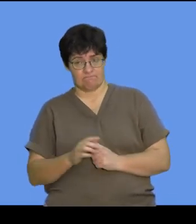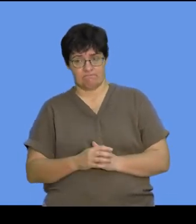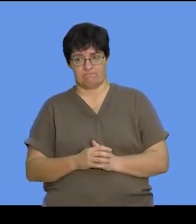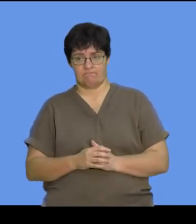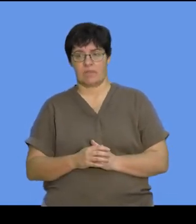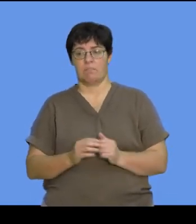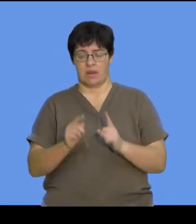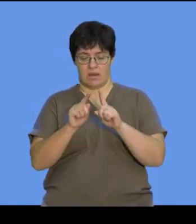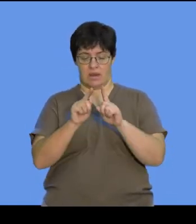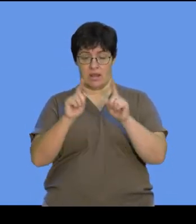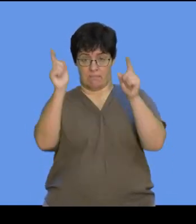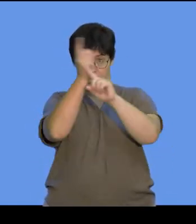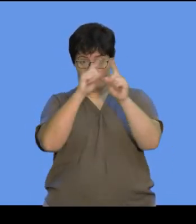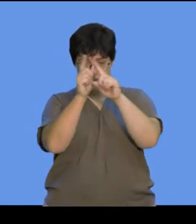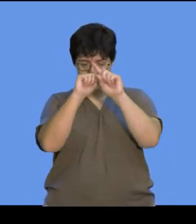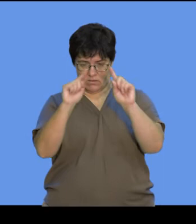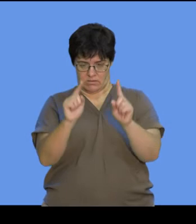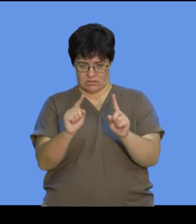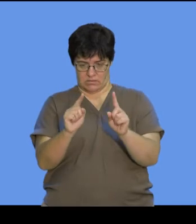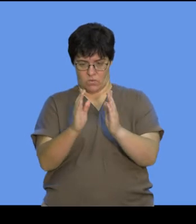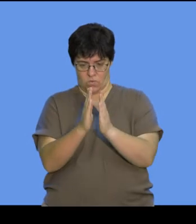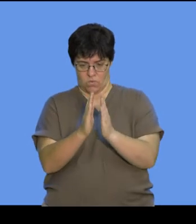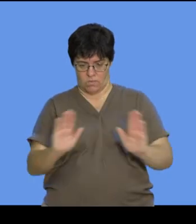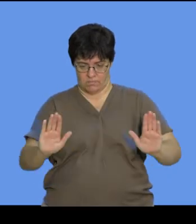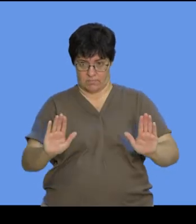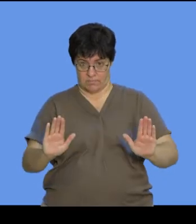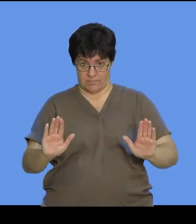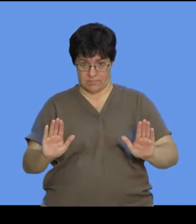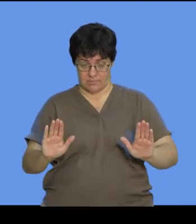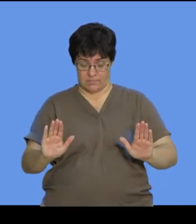that then needs to unzip,